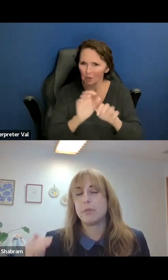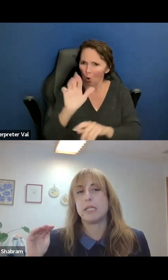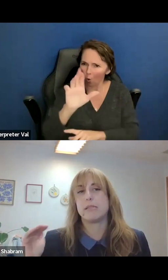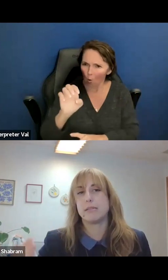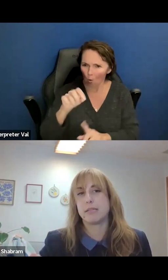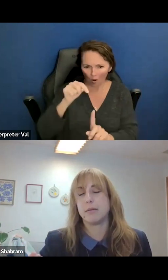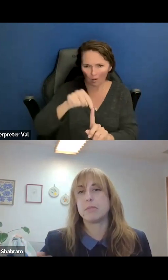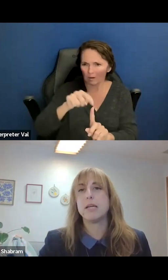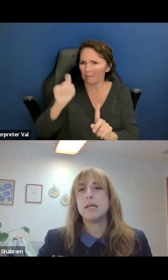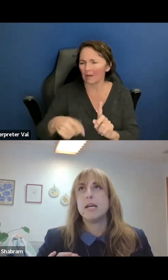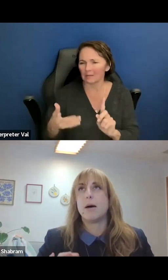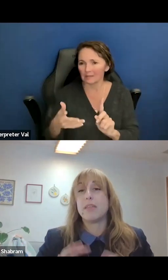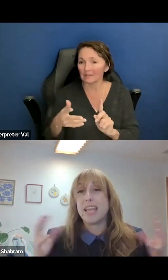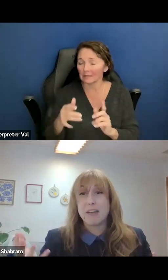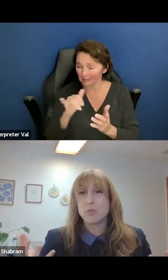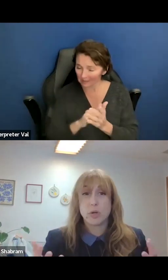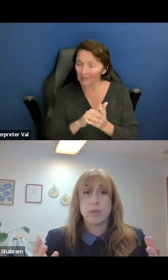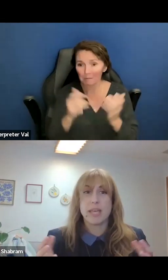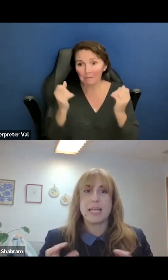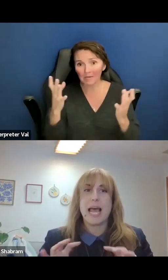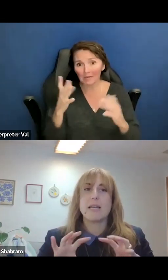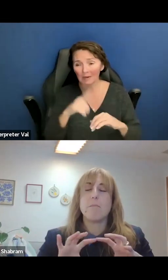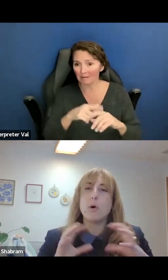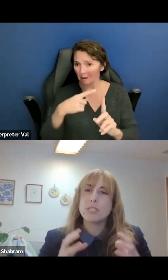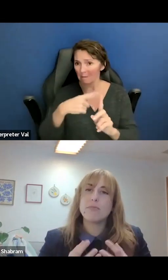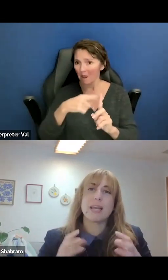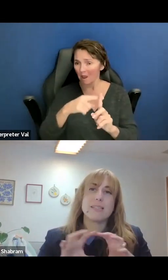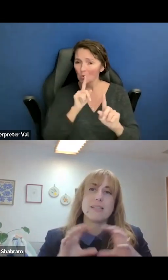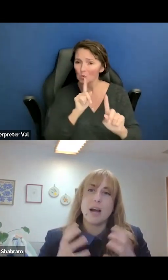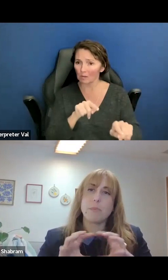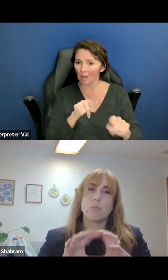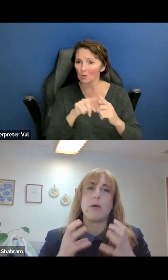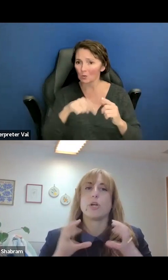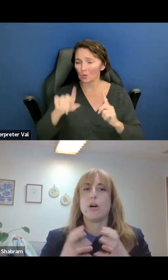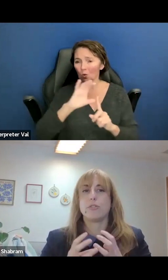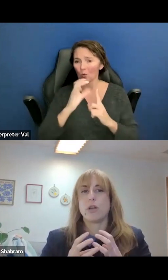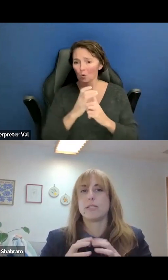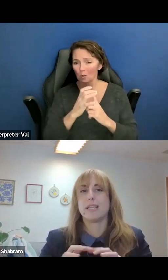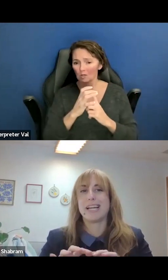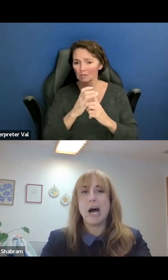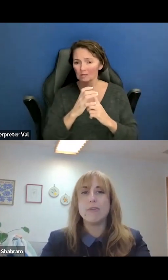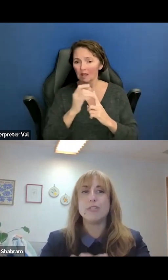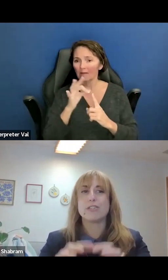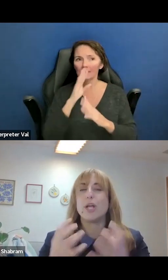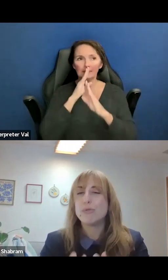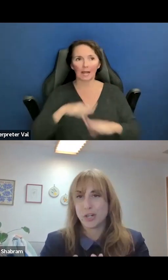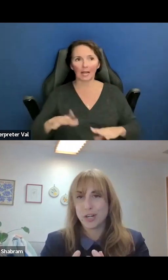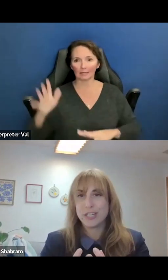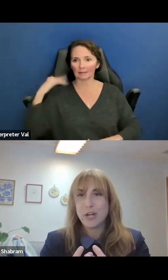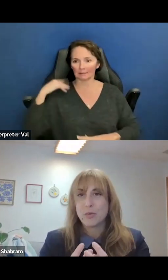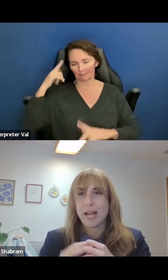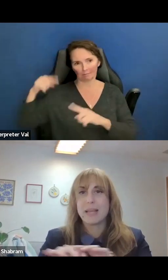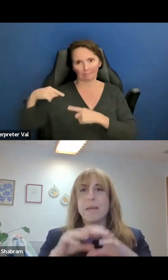these liabilities and systems that they have to work within. And most of that is set up around a construct like of